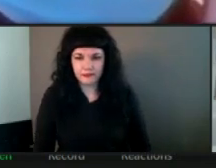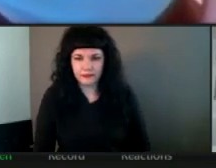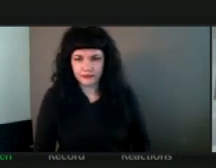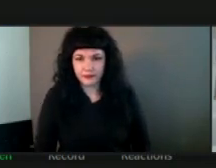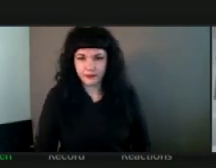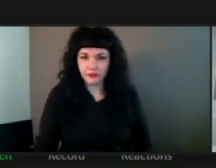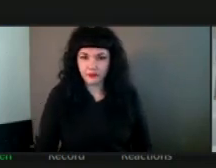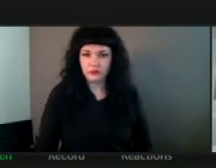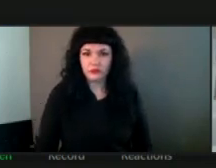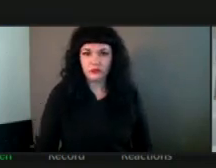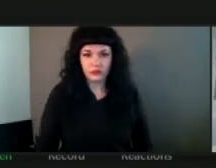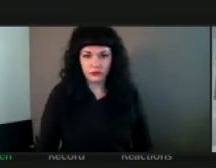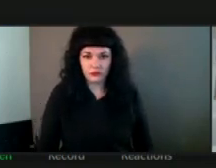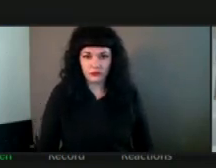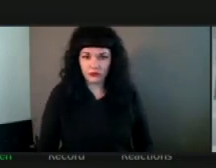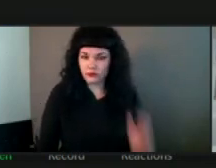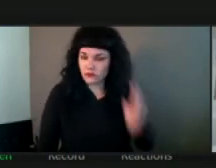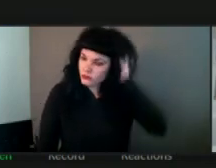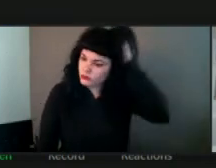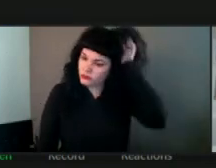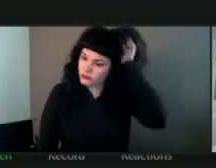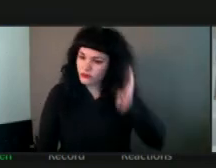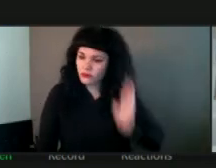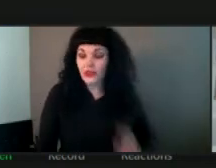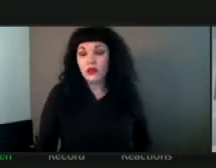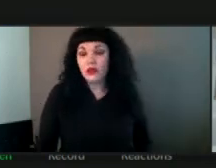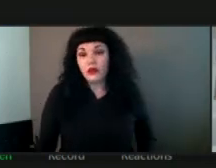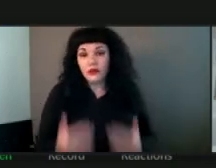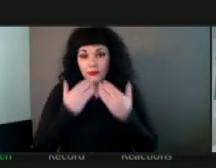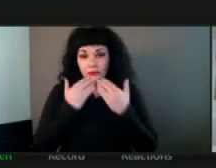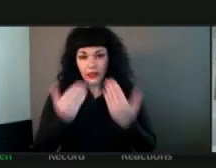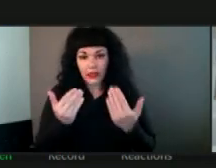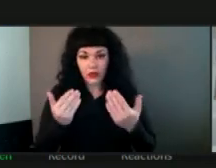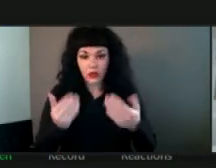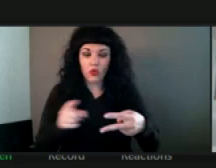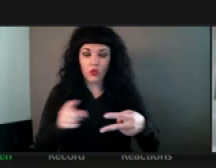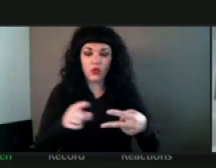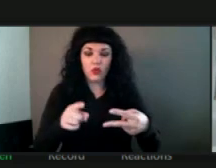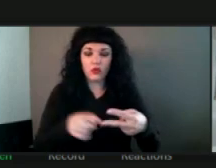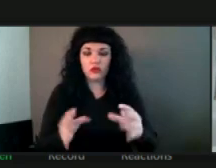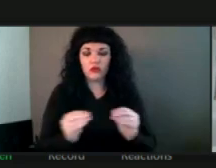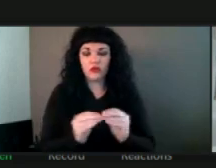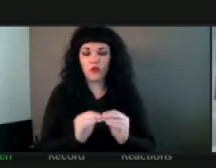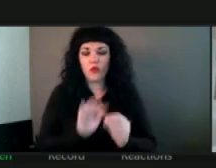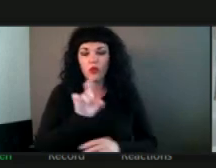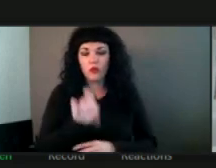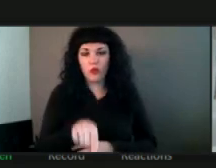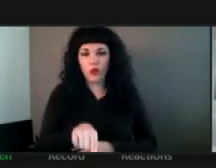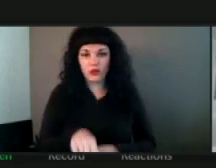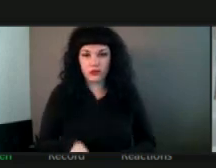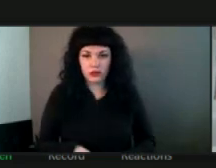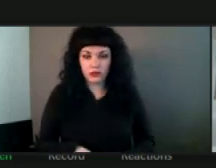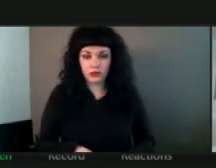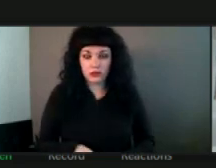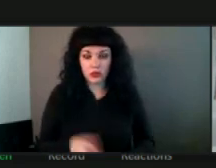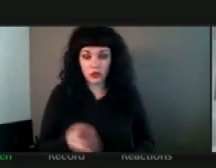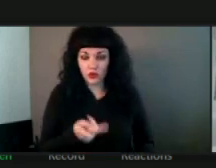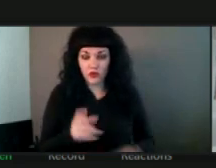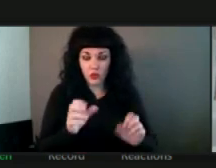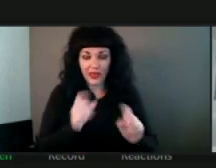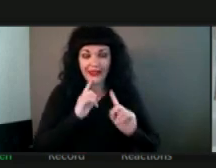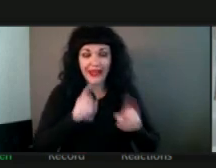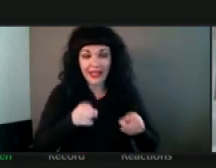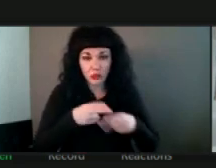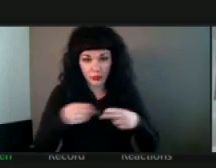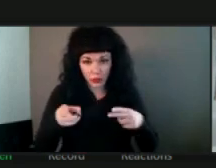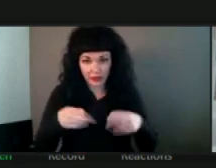Thank you. And so there's two more questions that I'm gonna ask you guys to be, both of you to be brief. But I